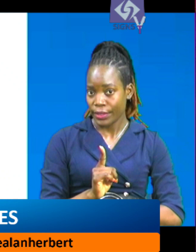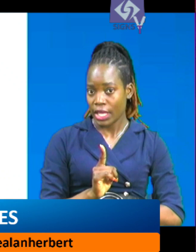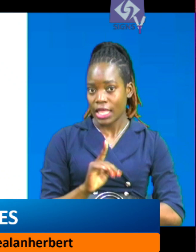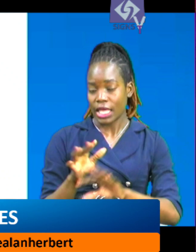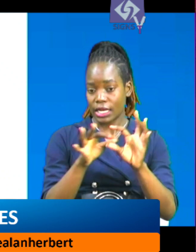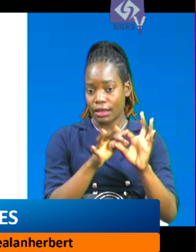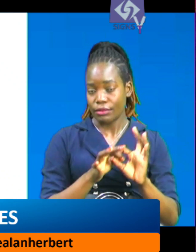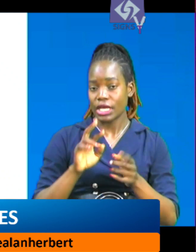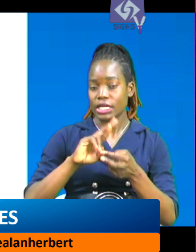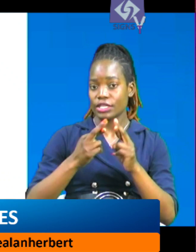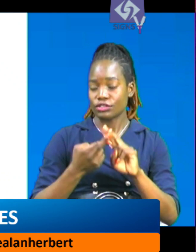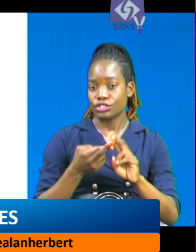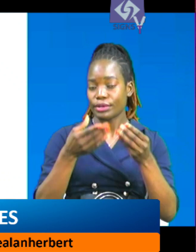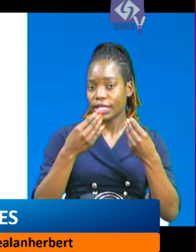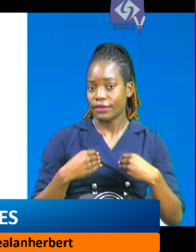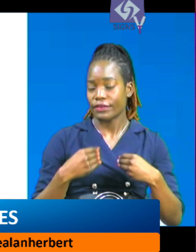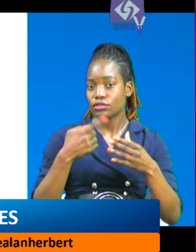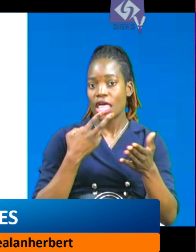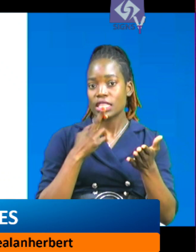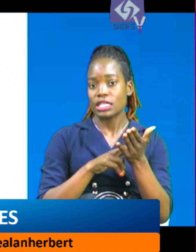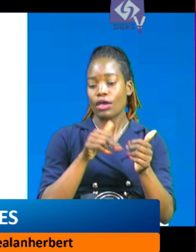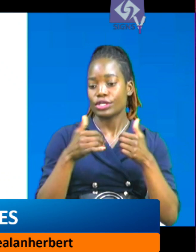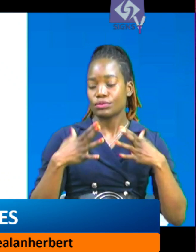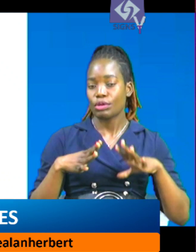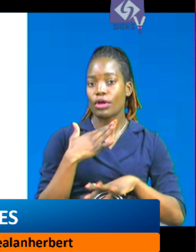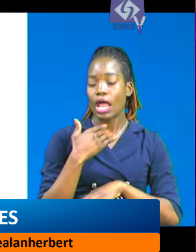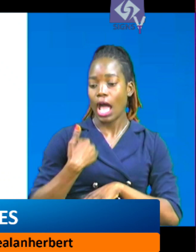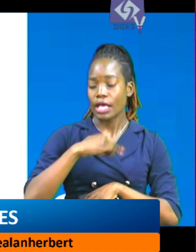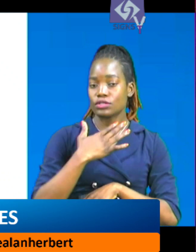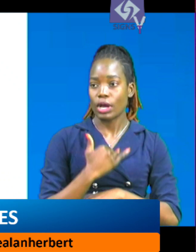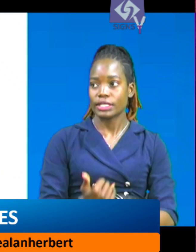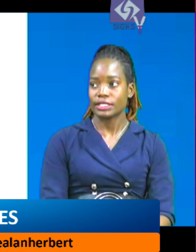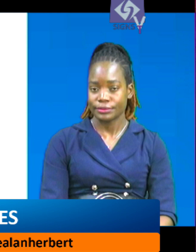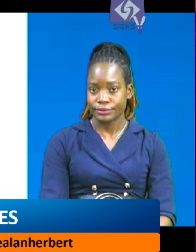harmonious relationship will give us the results that our people desire.